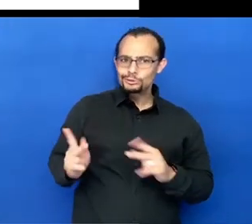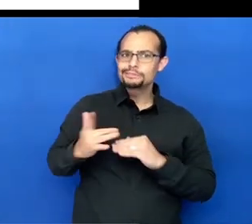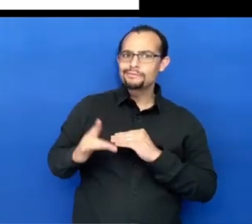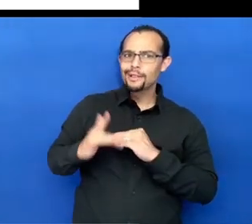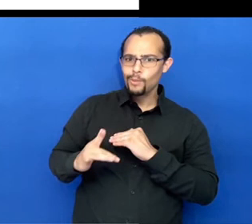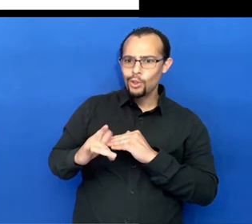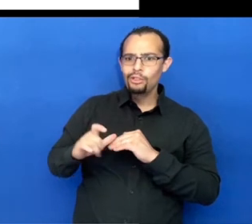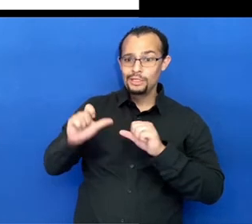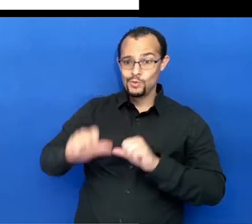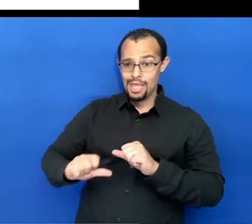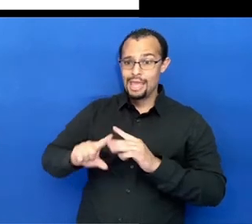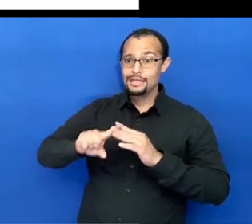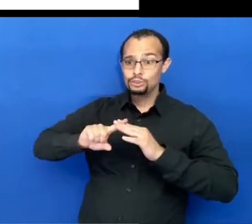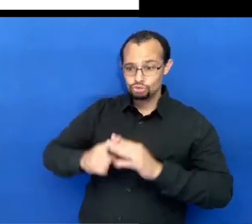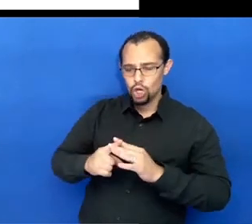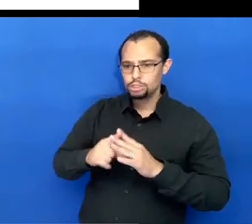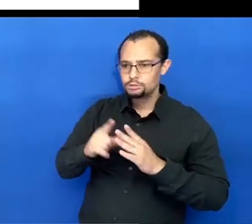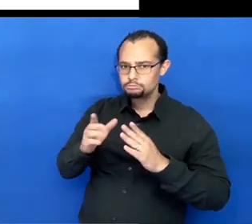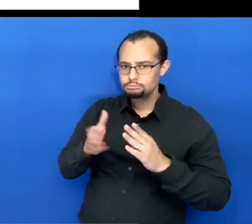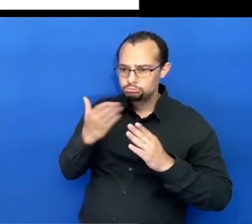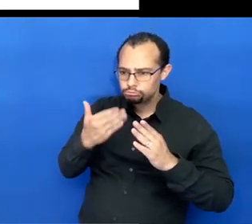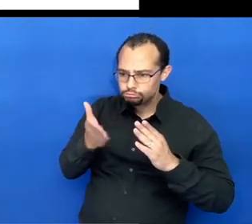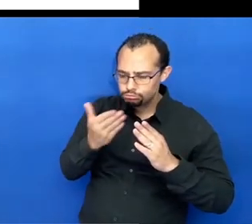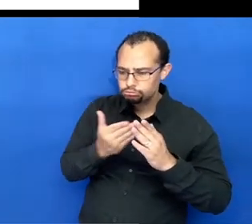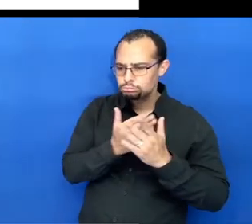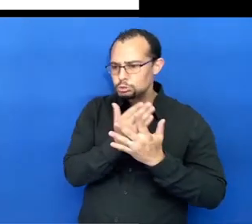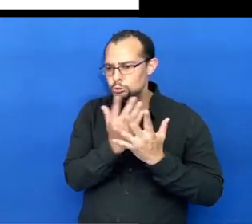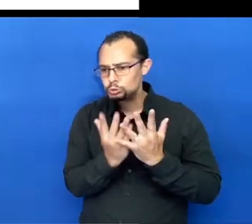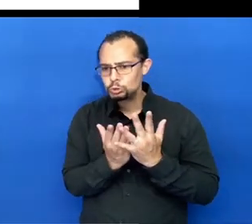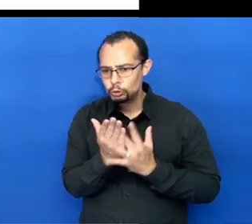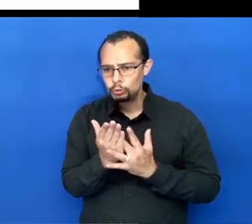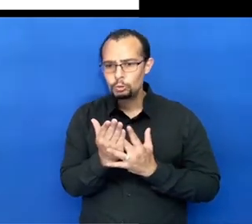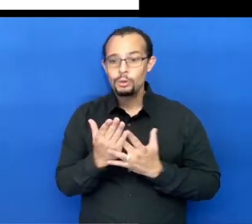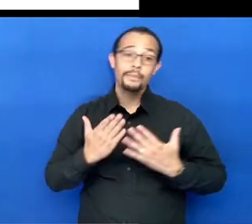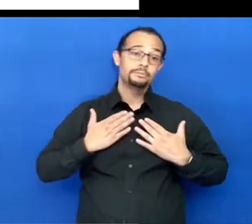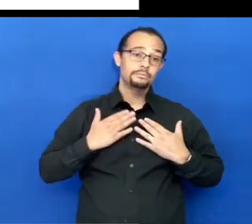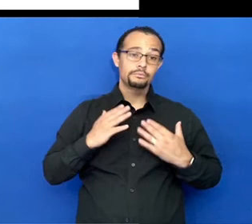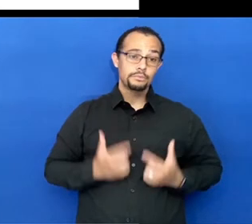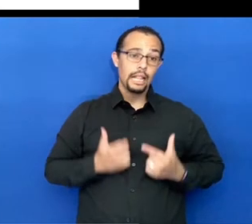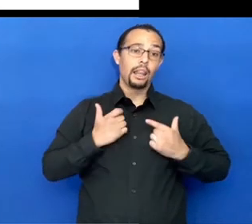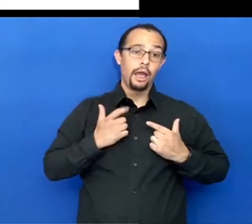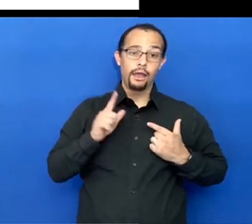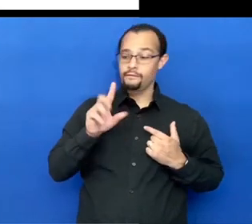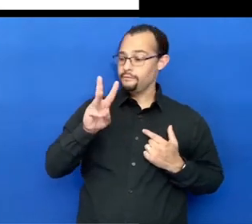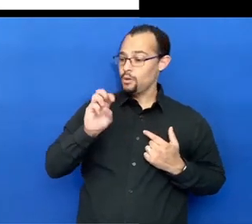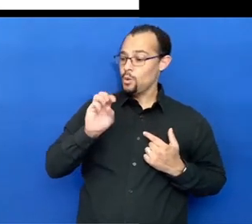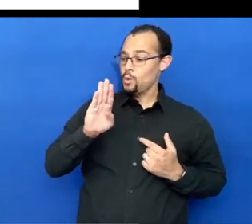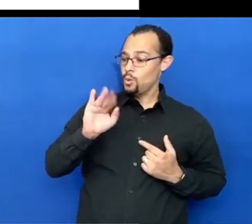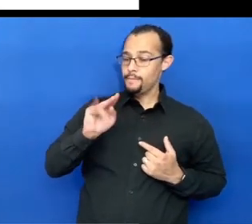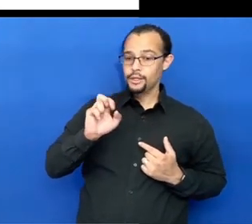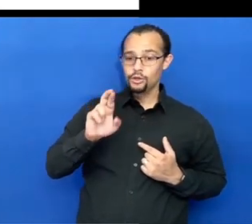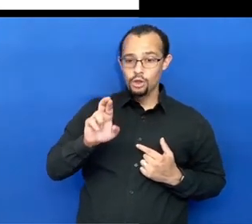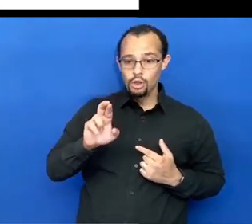other opportunities available that you can tap into and visit webinars,